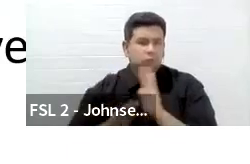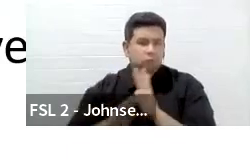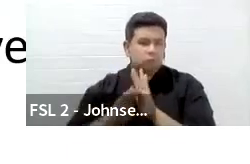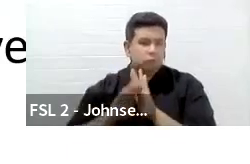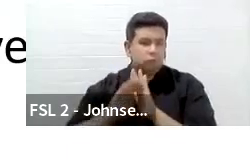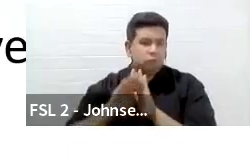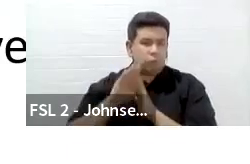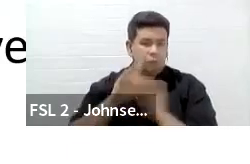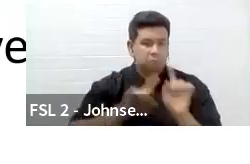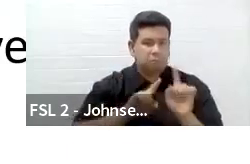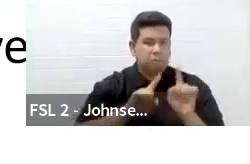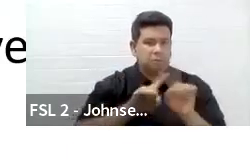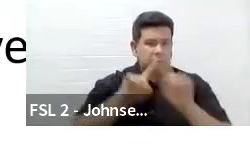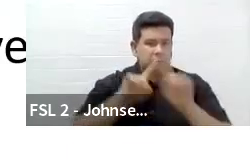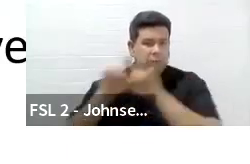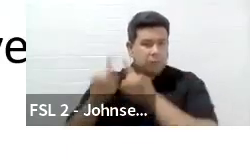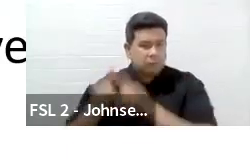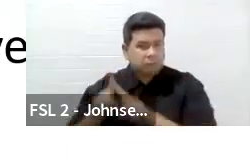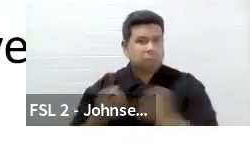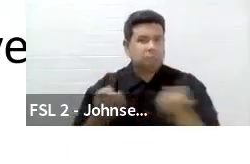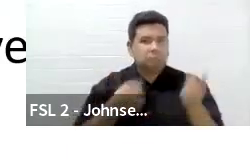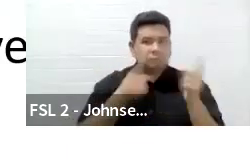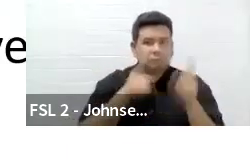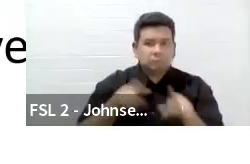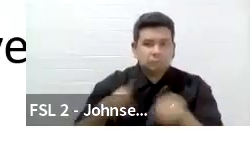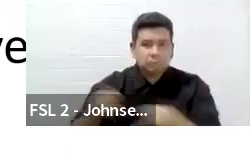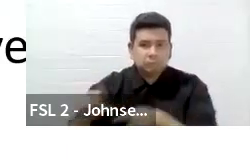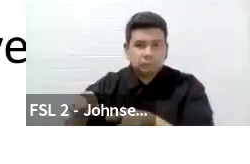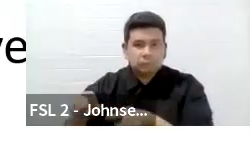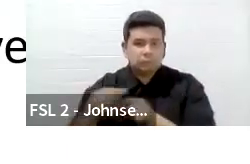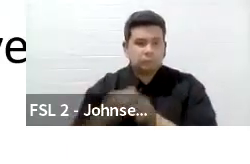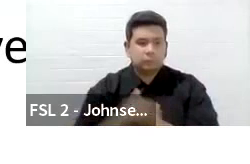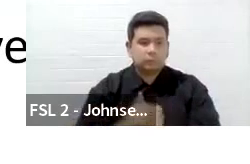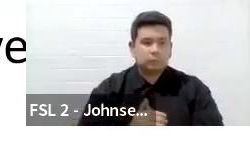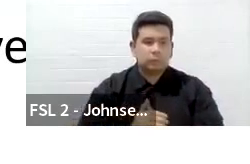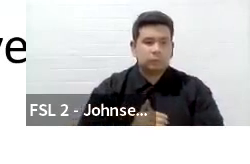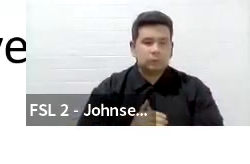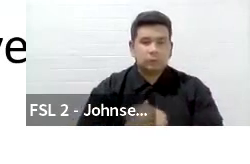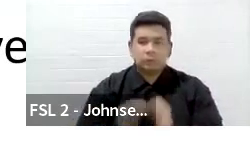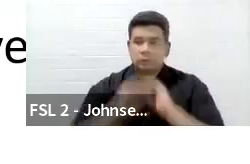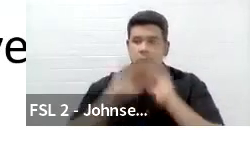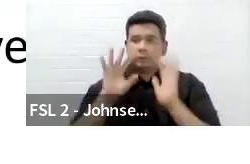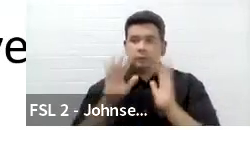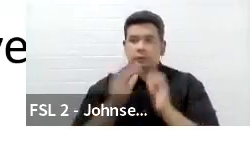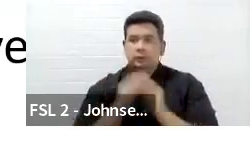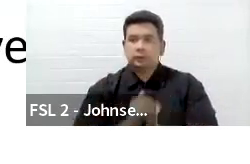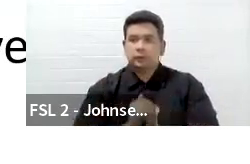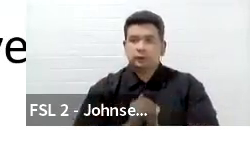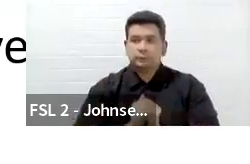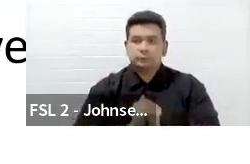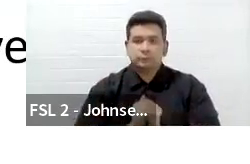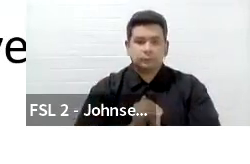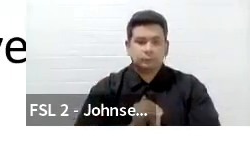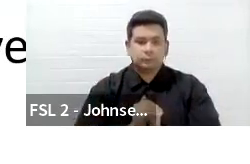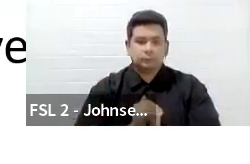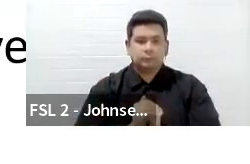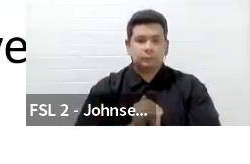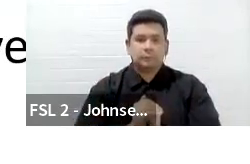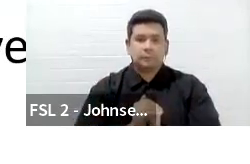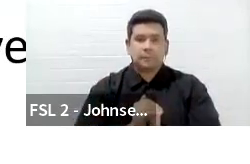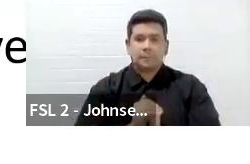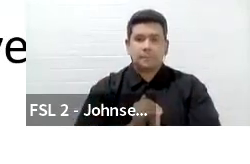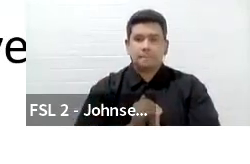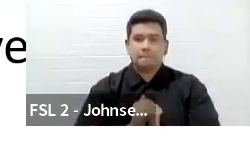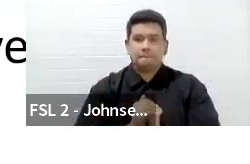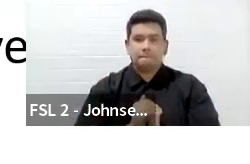events, population rates are typically stable over time. And this is clearly demonstrated by the smooth fertility and mortality